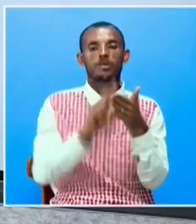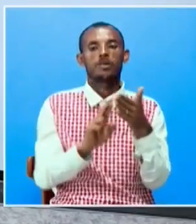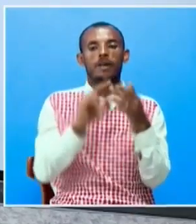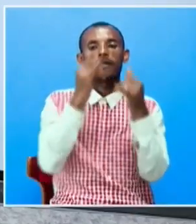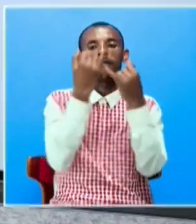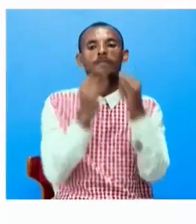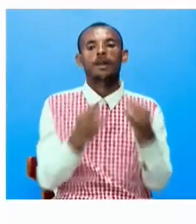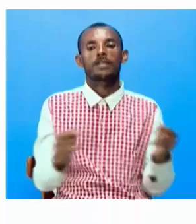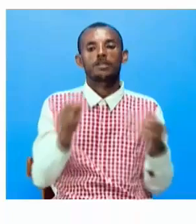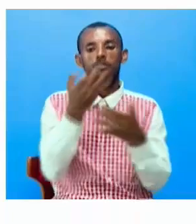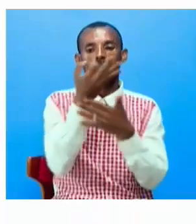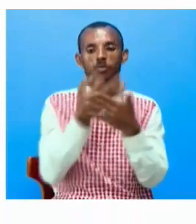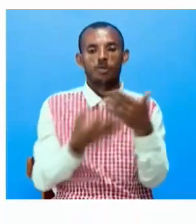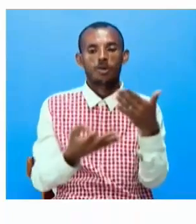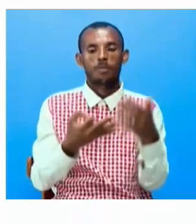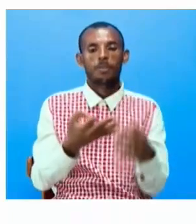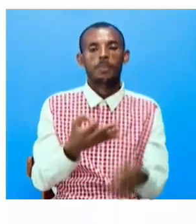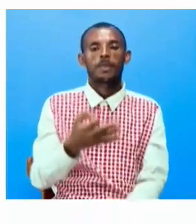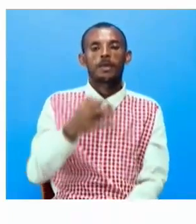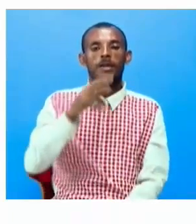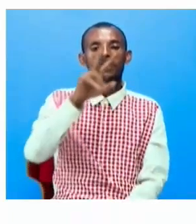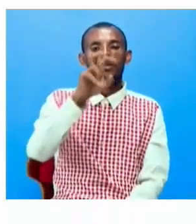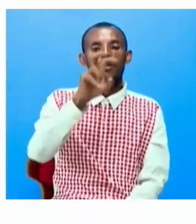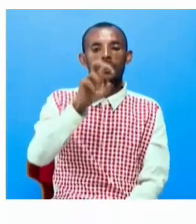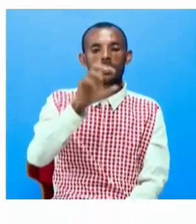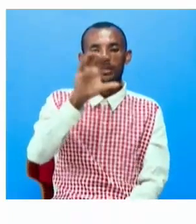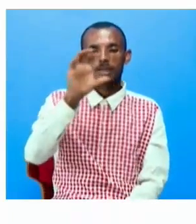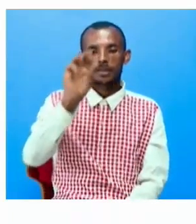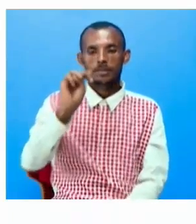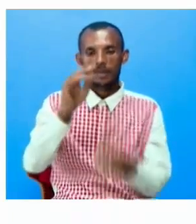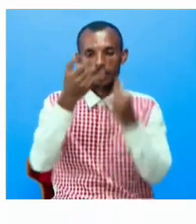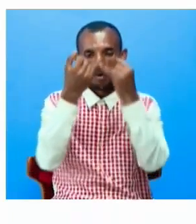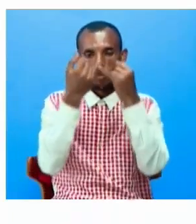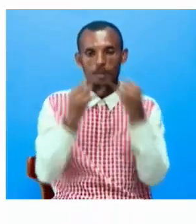form. 20 centimeter over